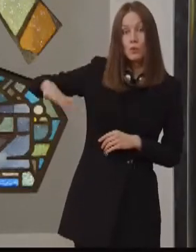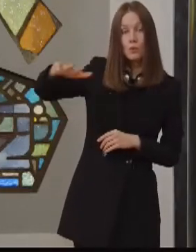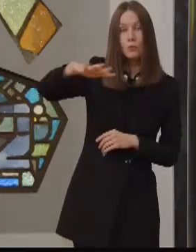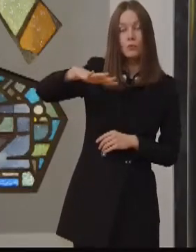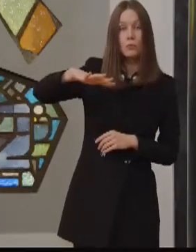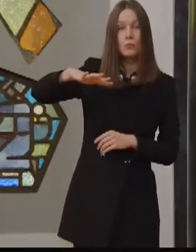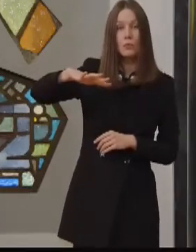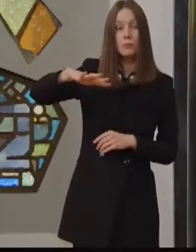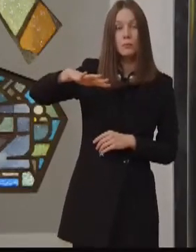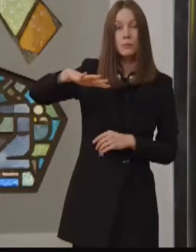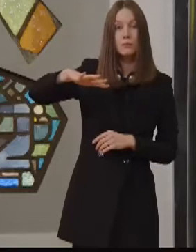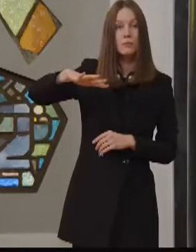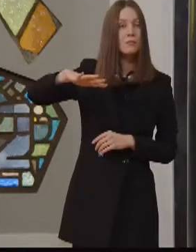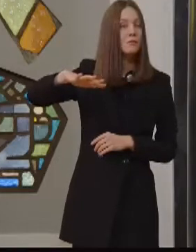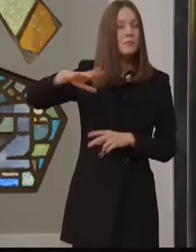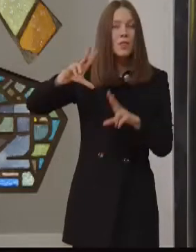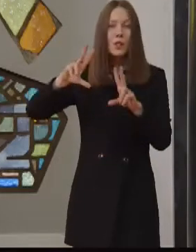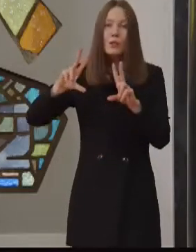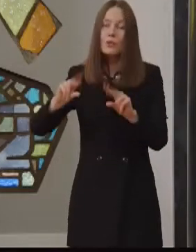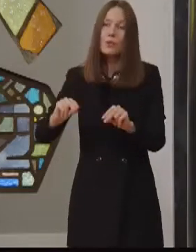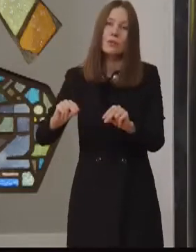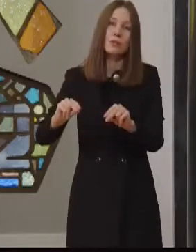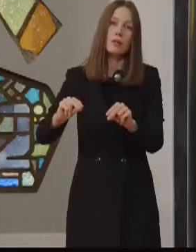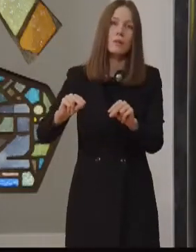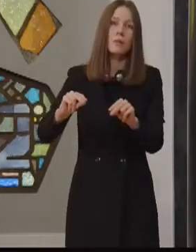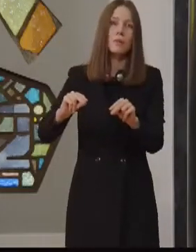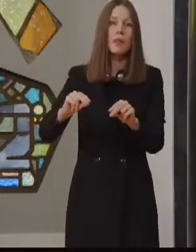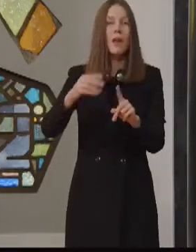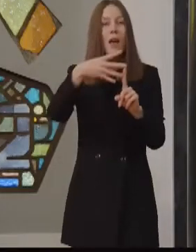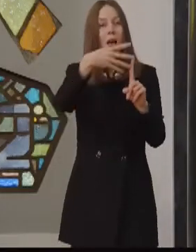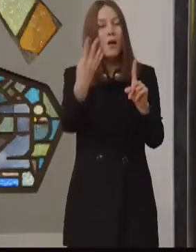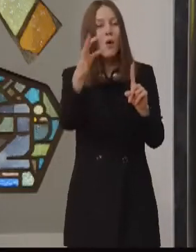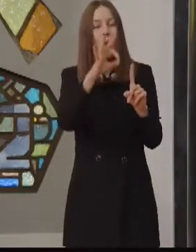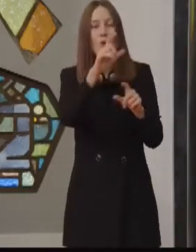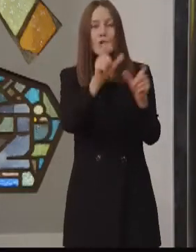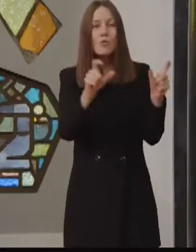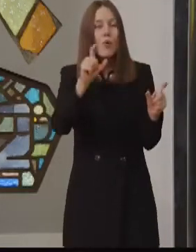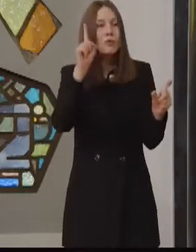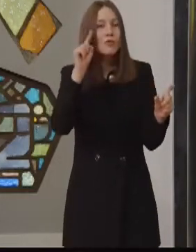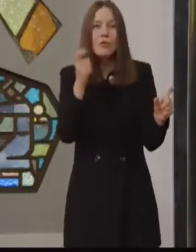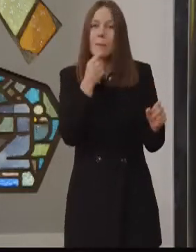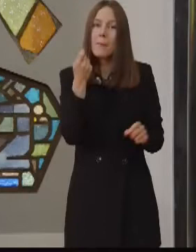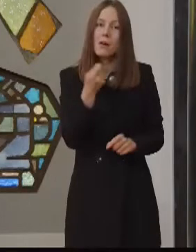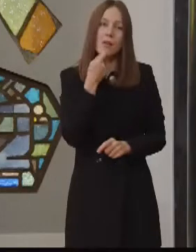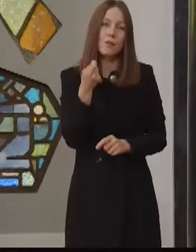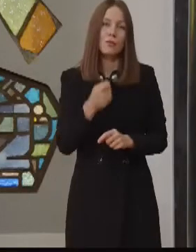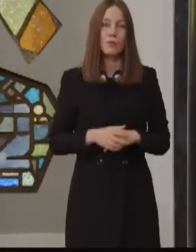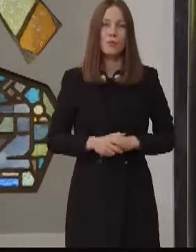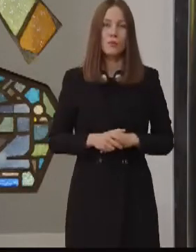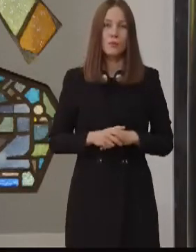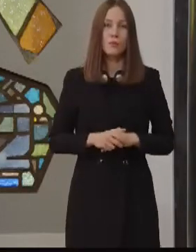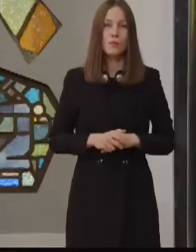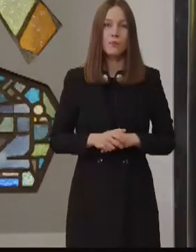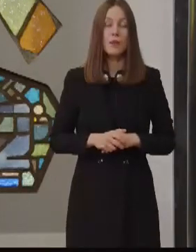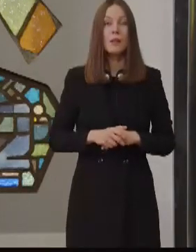that our society as a whole is still too little aware of